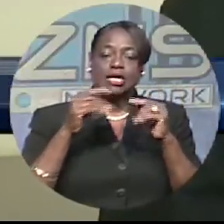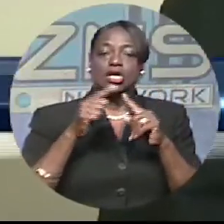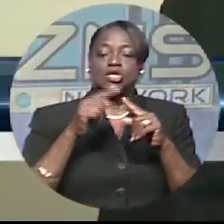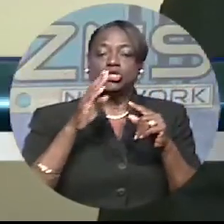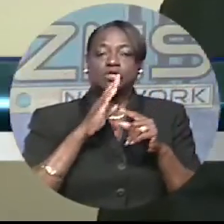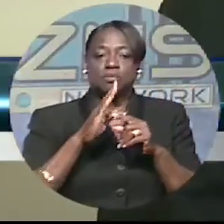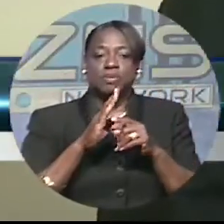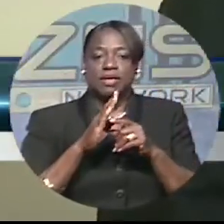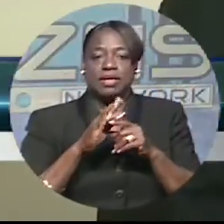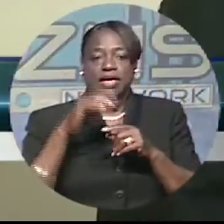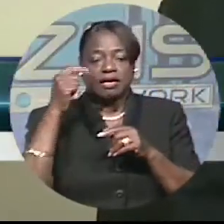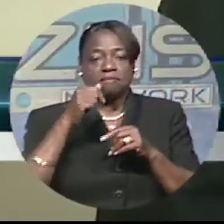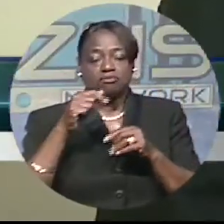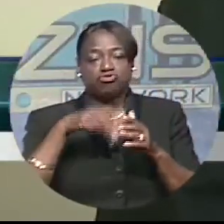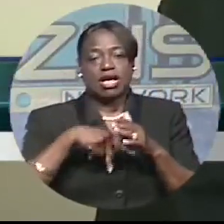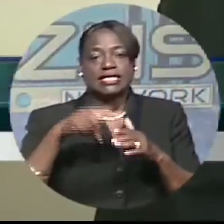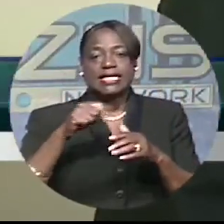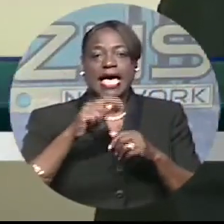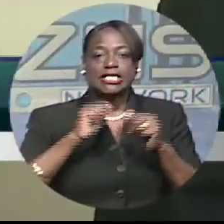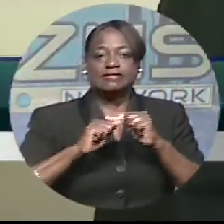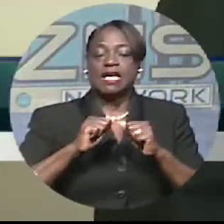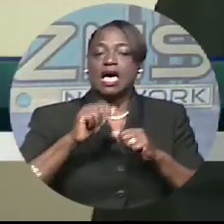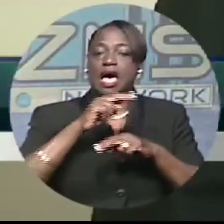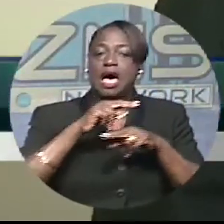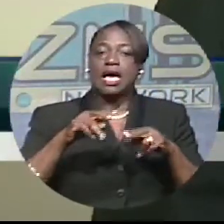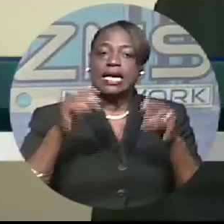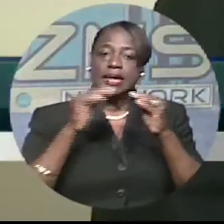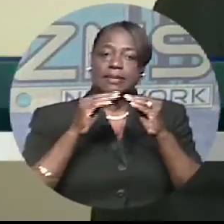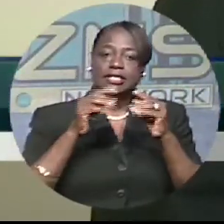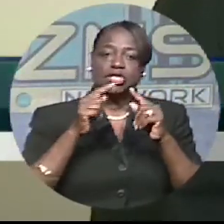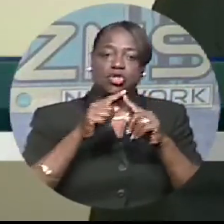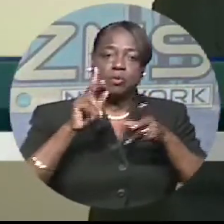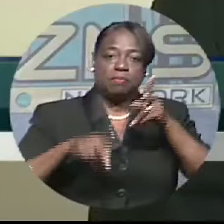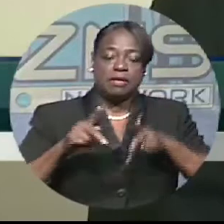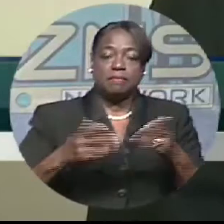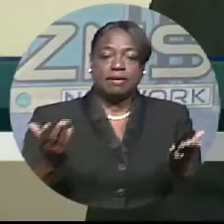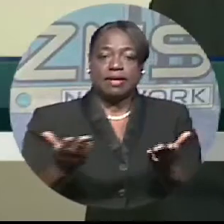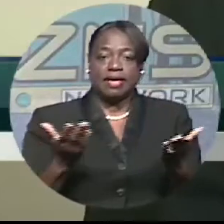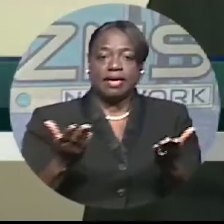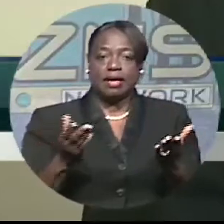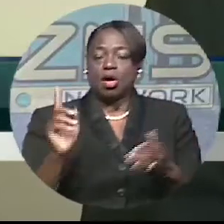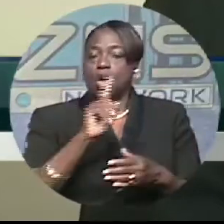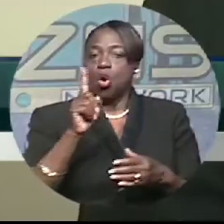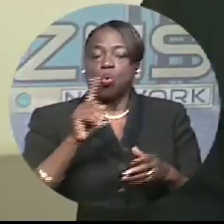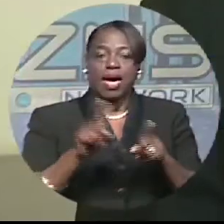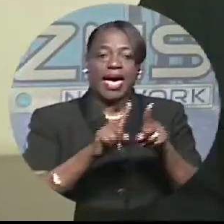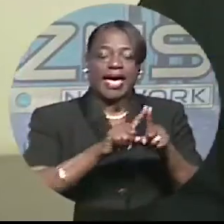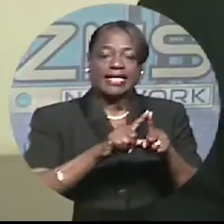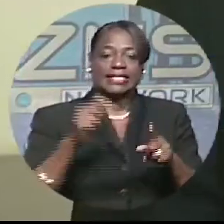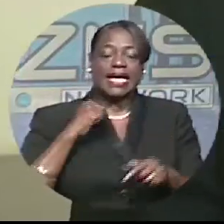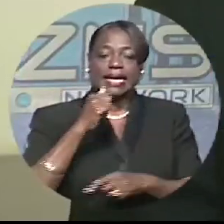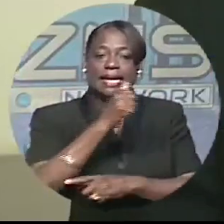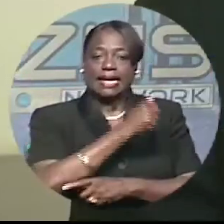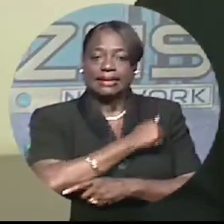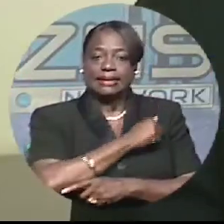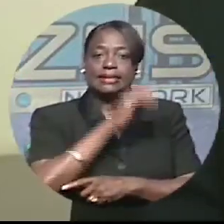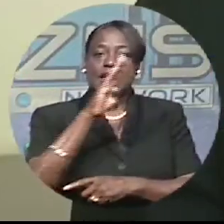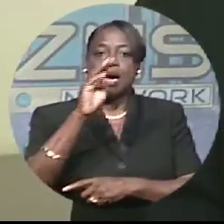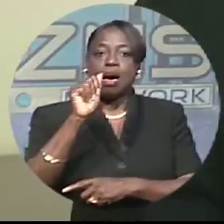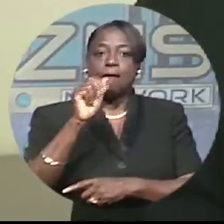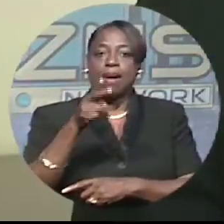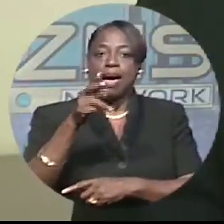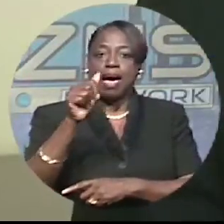convertible currency, are limited to residents here, whereas Atlantis,